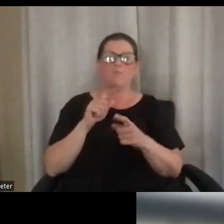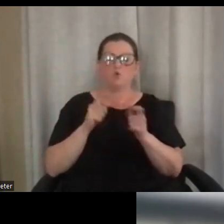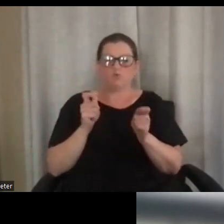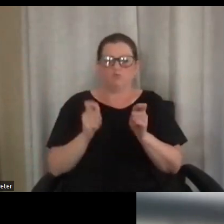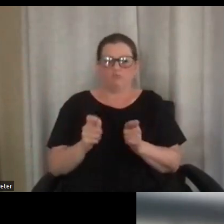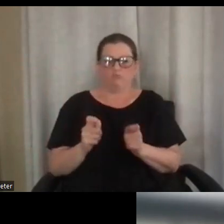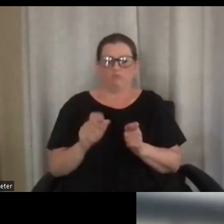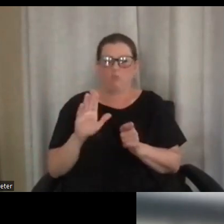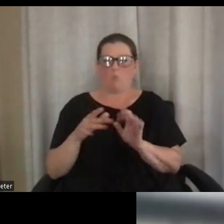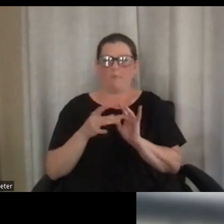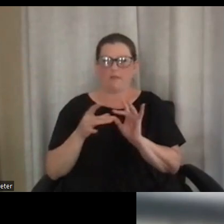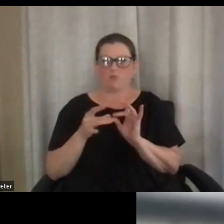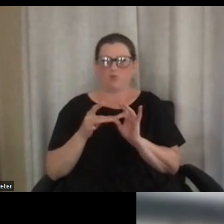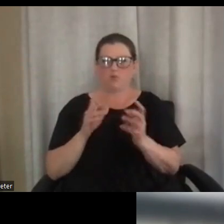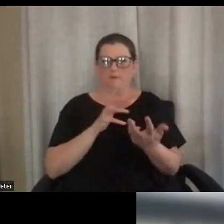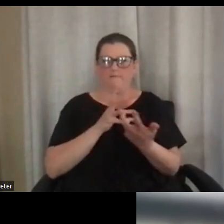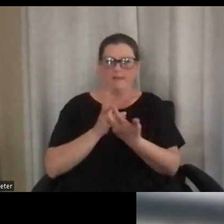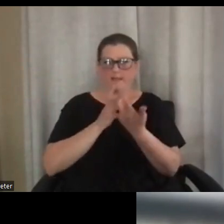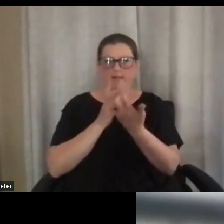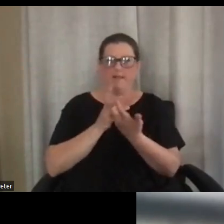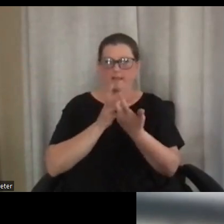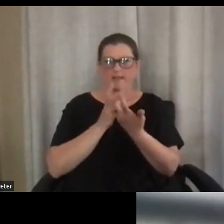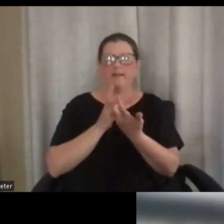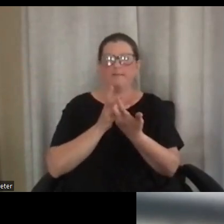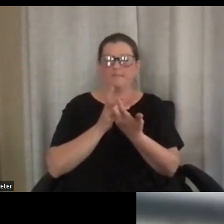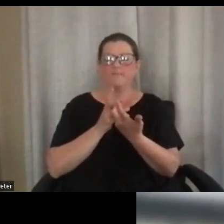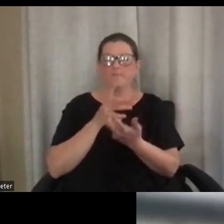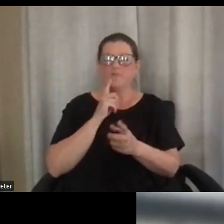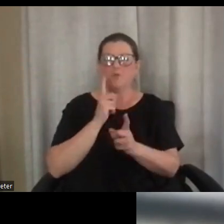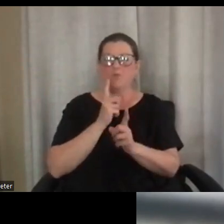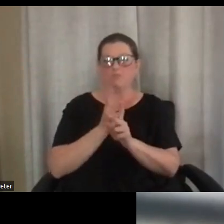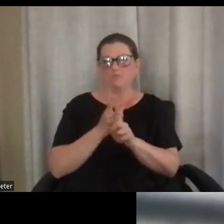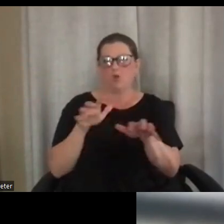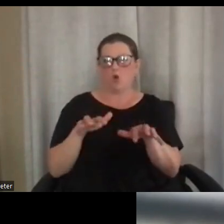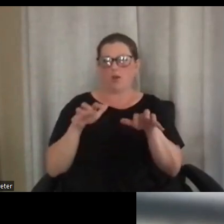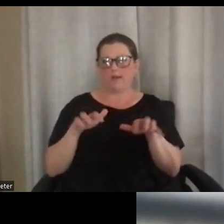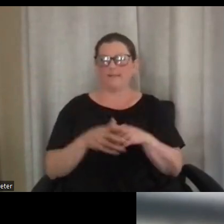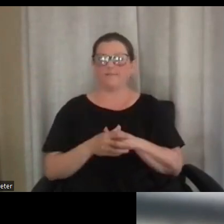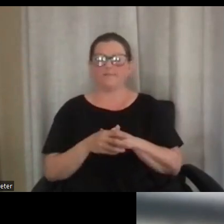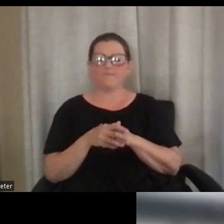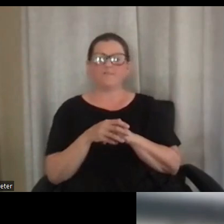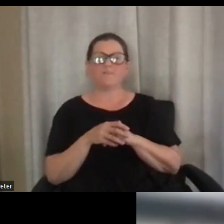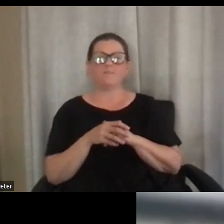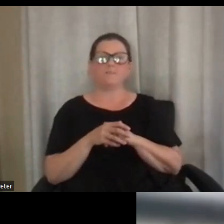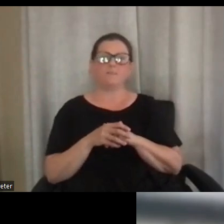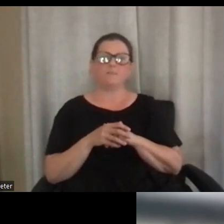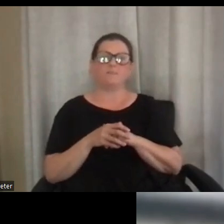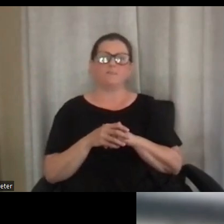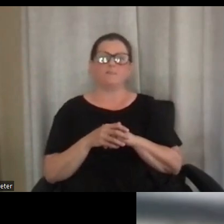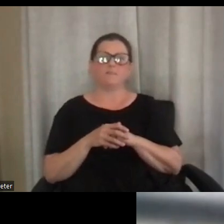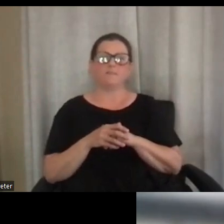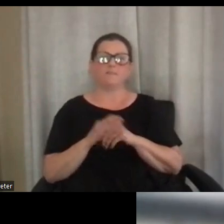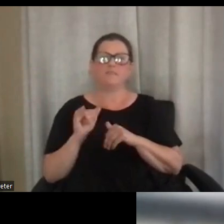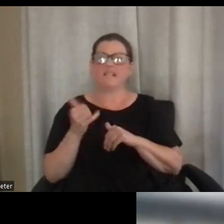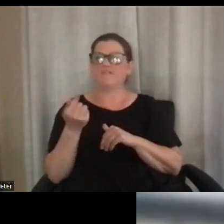messaging to the appropriate channels to the appropriate audience in the way that you want to. So I think those are a couple of key